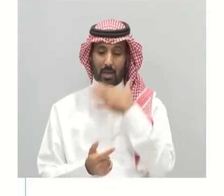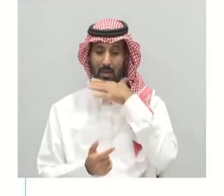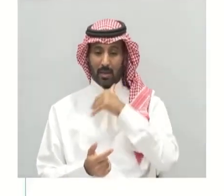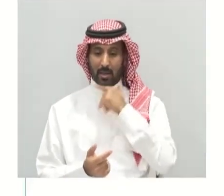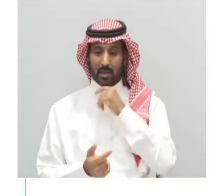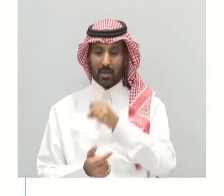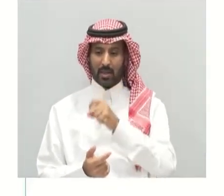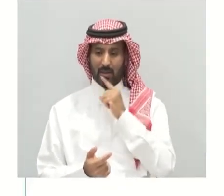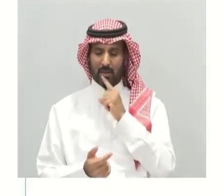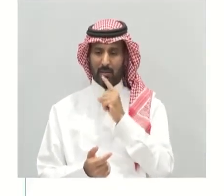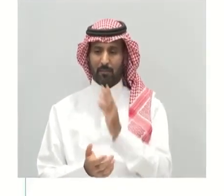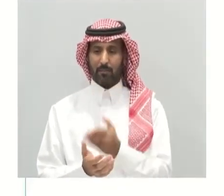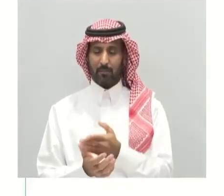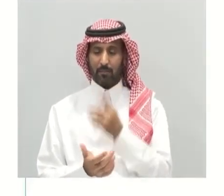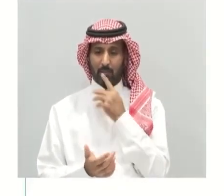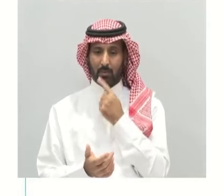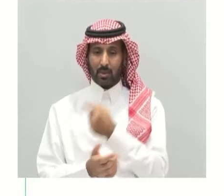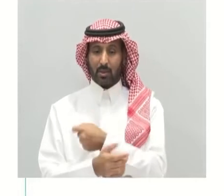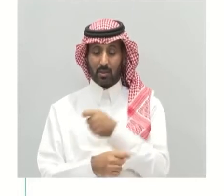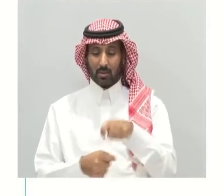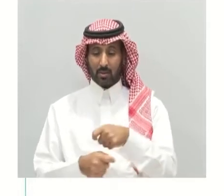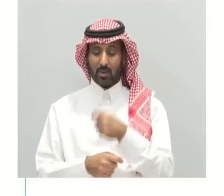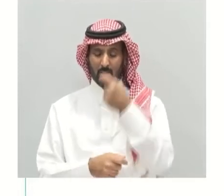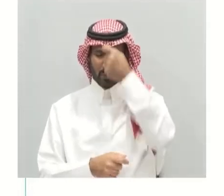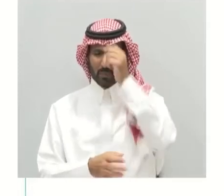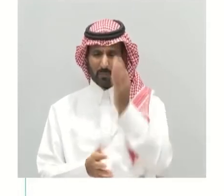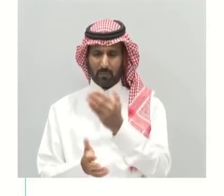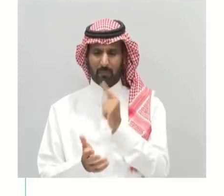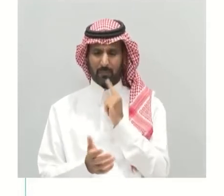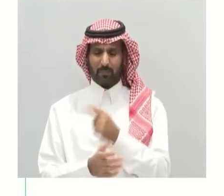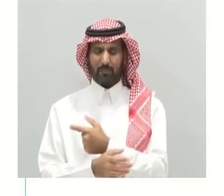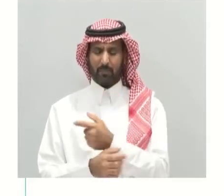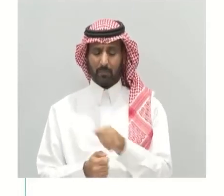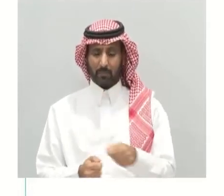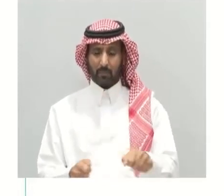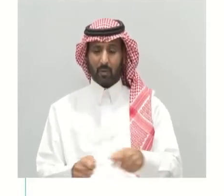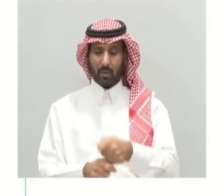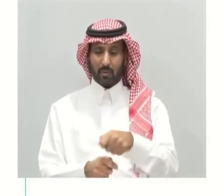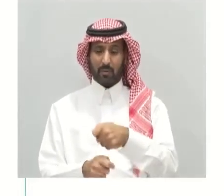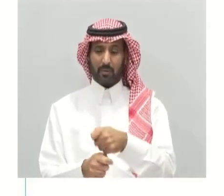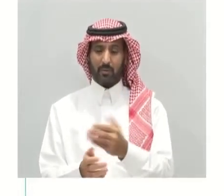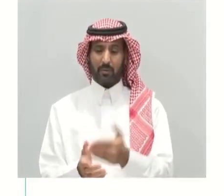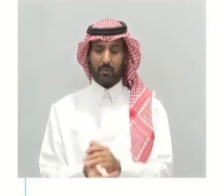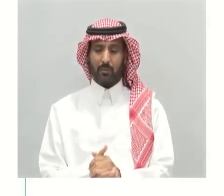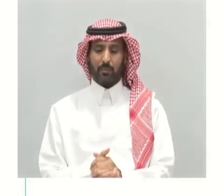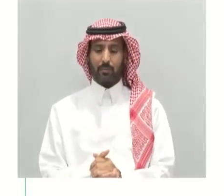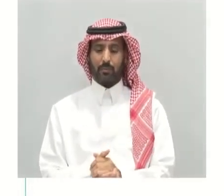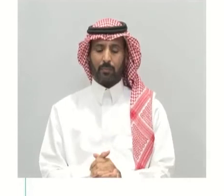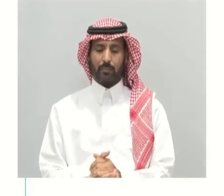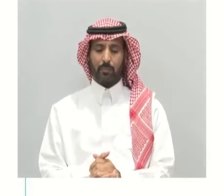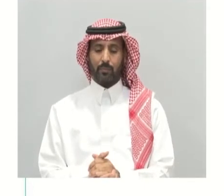dad had an operation. My dad had an